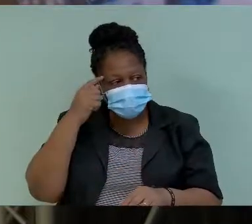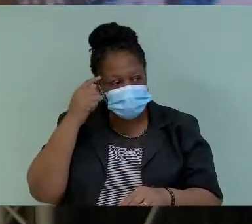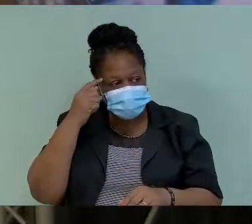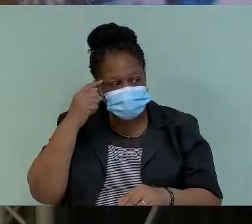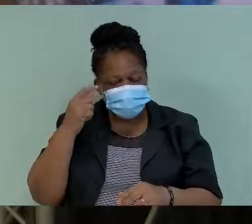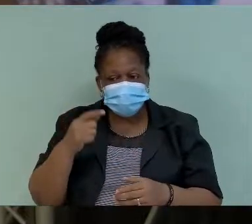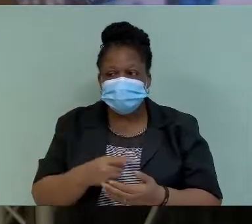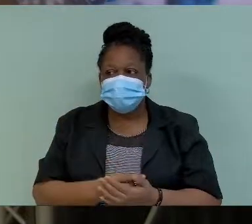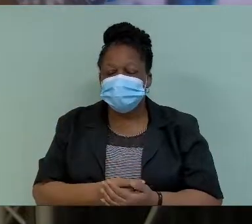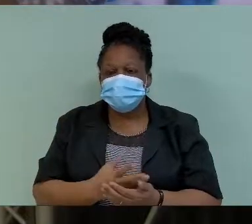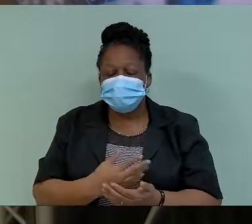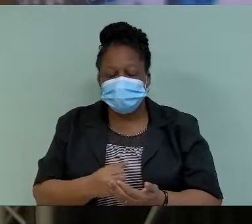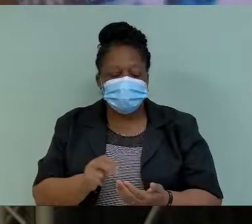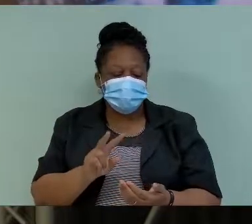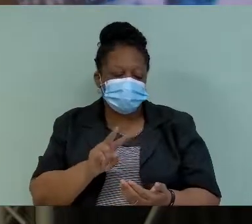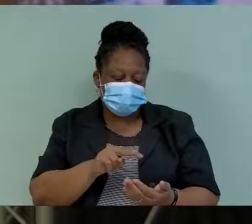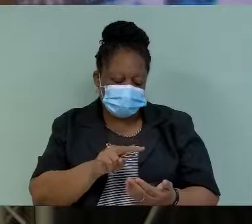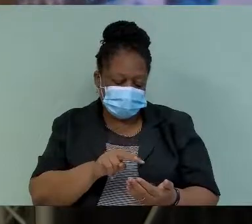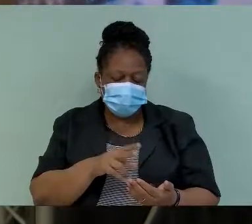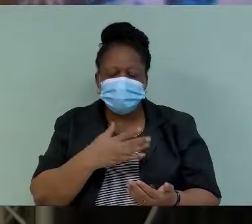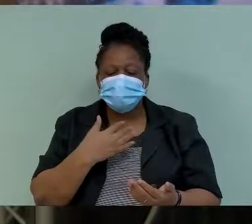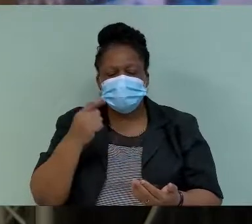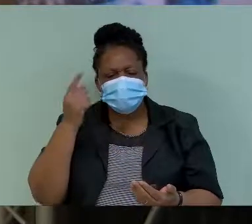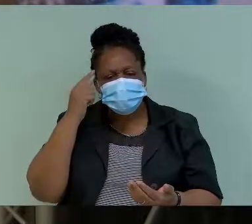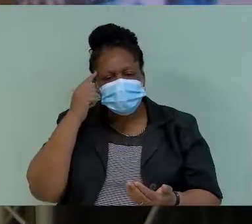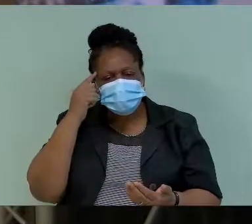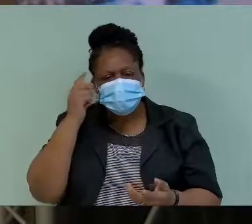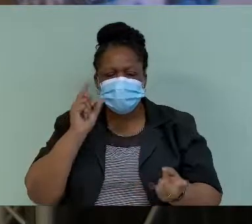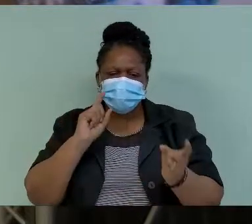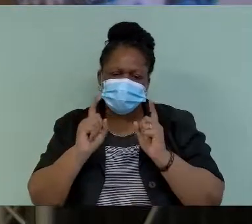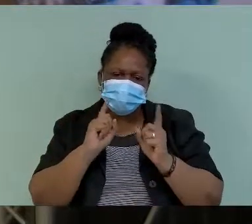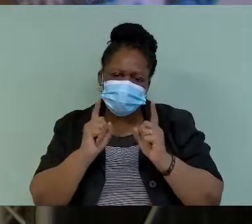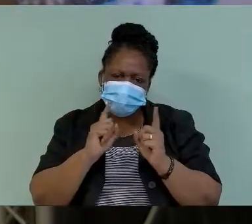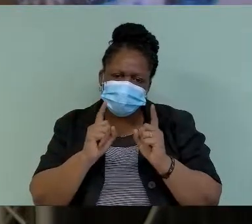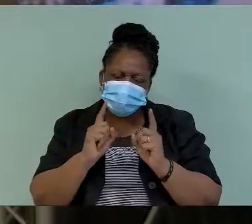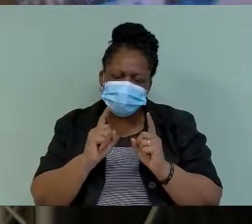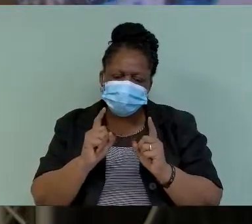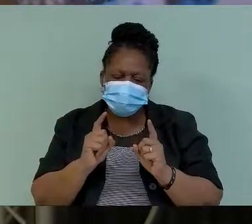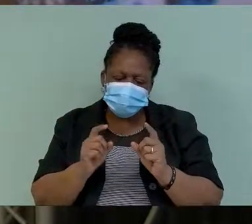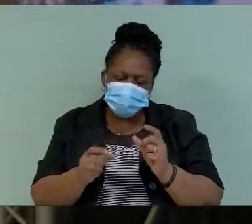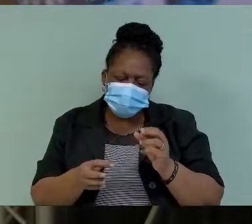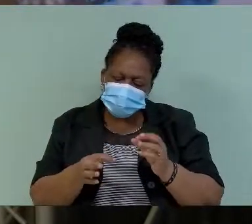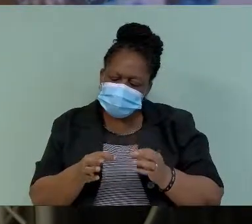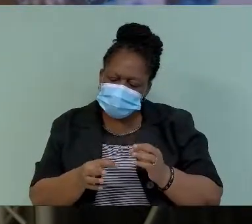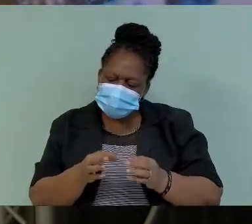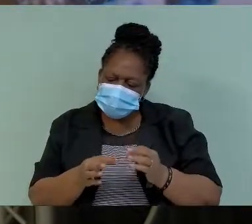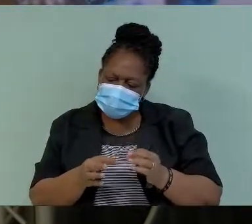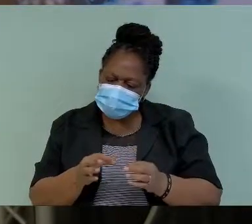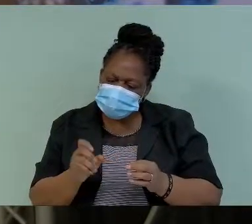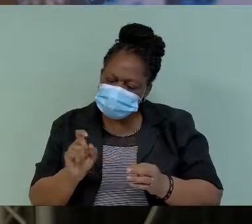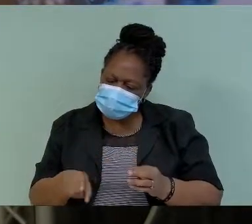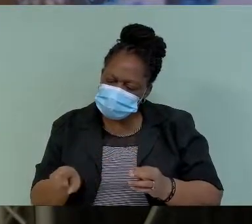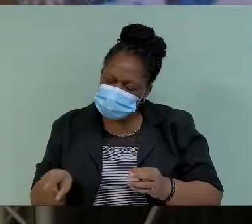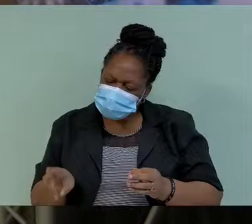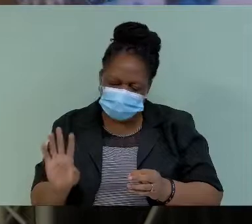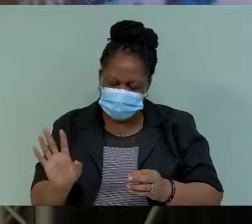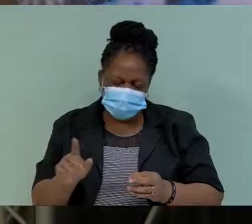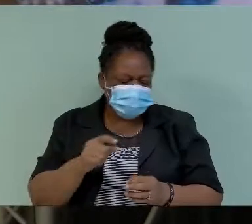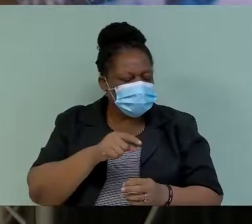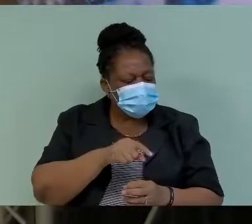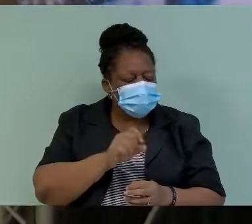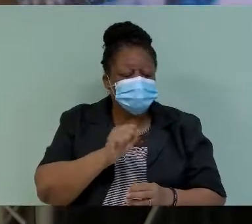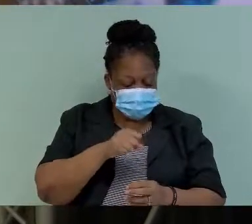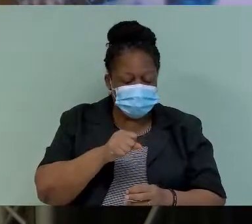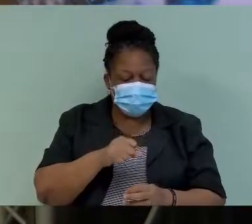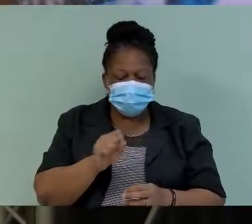We will continue to dialogue, and pastors and church leaders